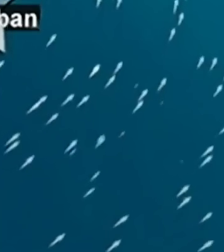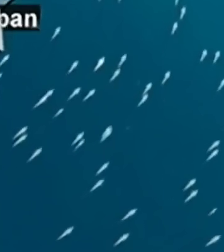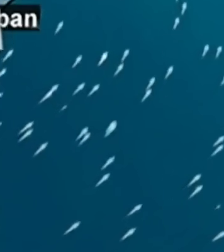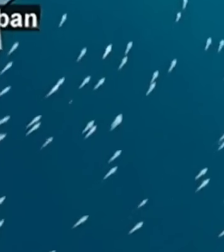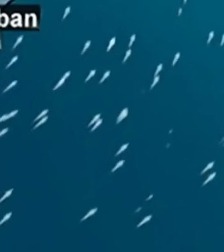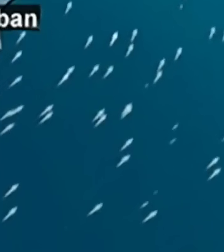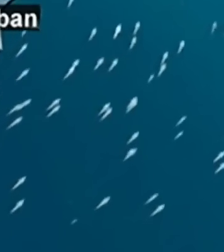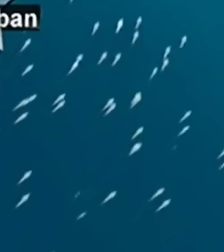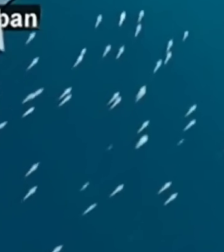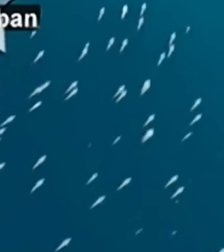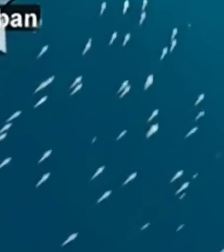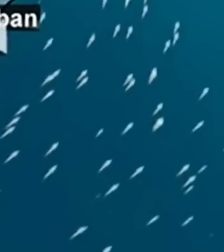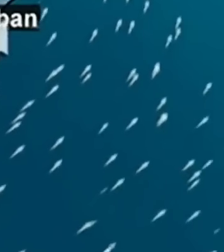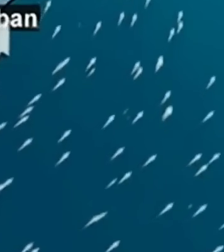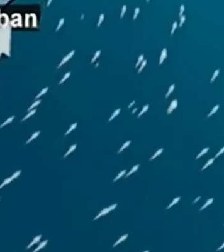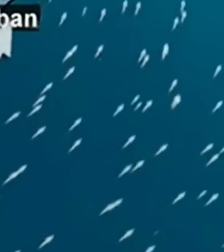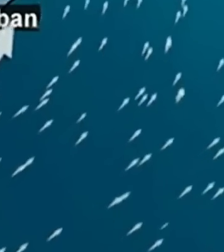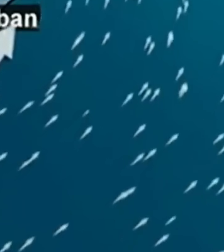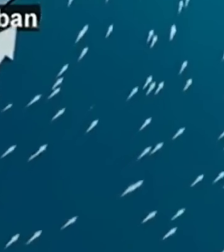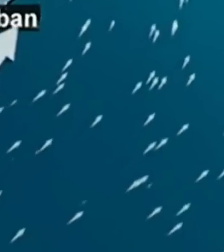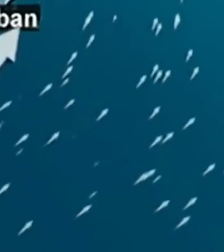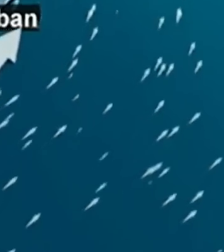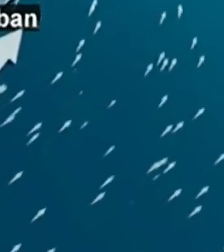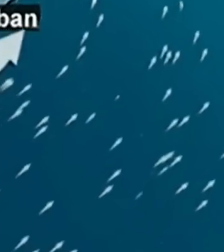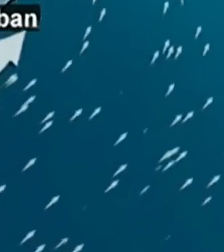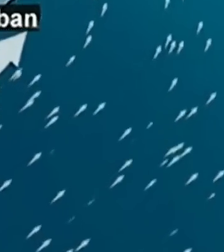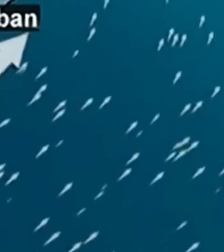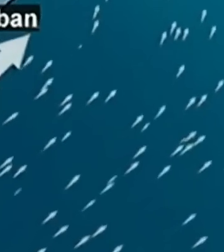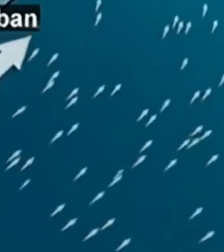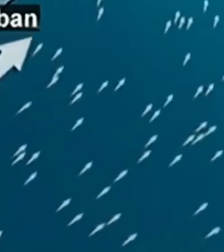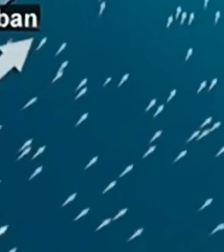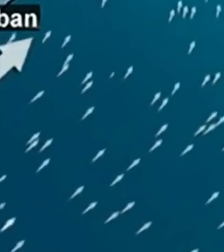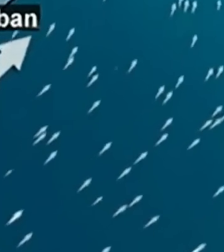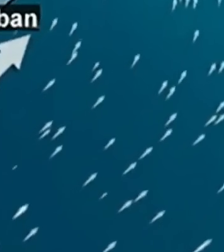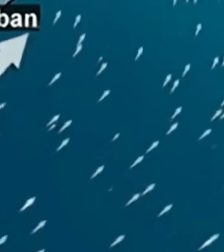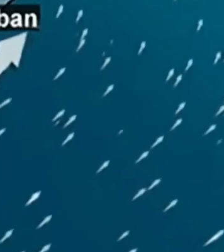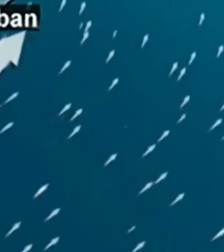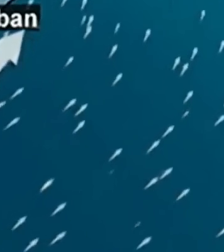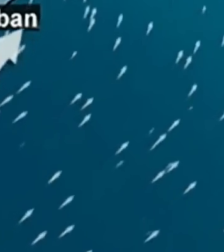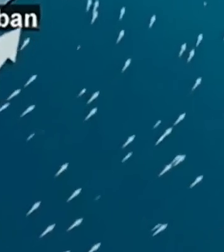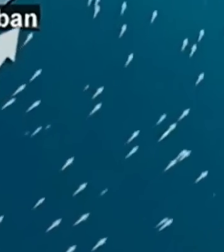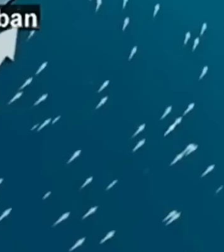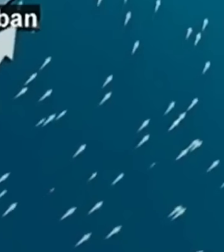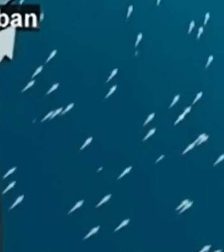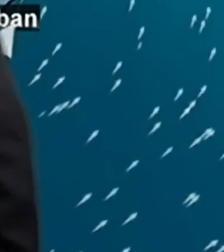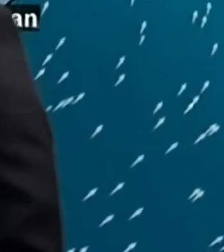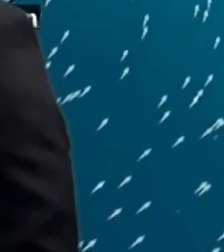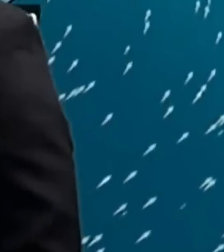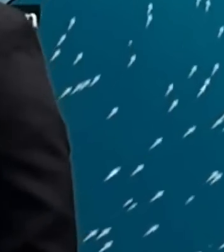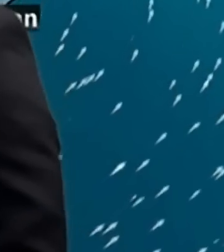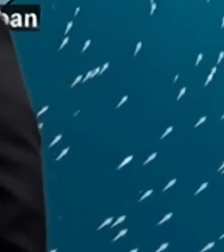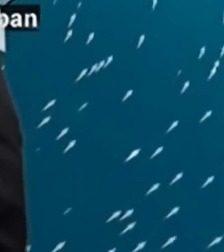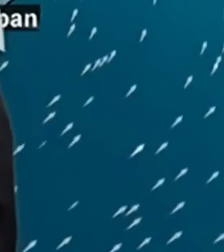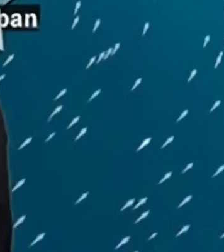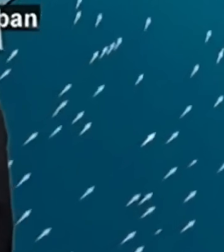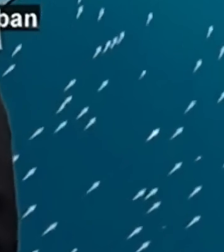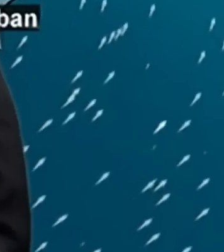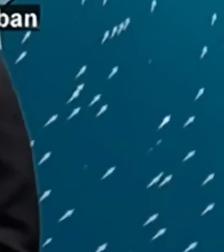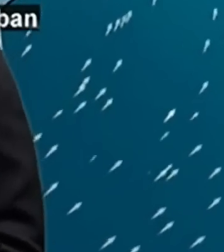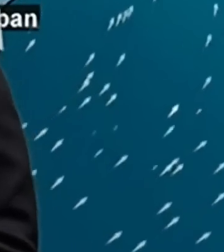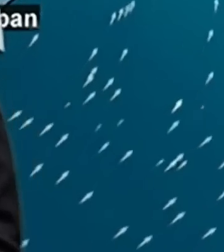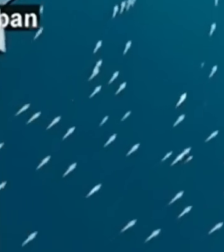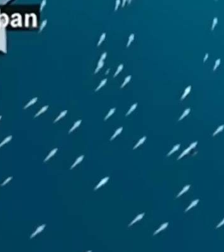tekong e tlebele fela mafatsane a jeleng a daduma ka thoko ho mabopo ho sontso banala fela mo SNK ha se le ka kapa bophirima teng le teng